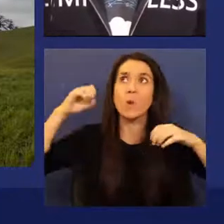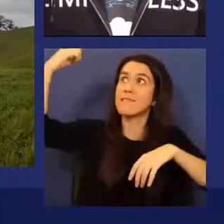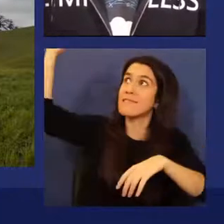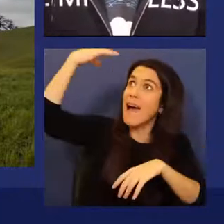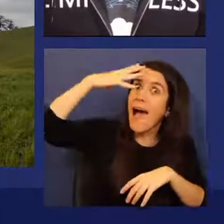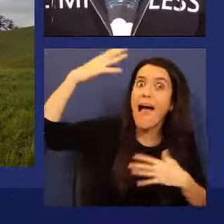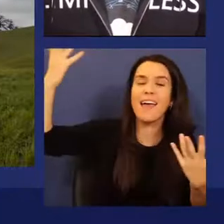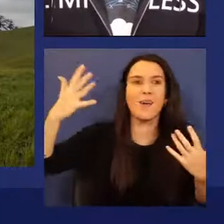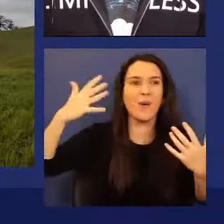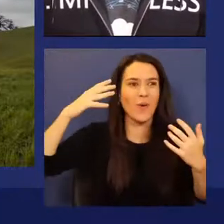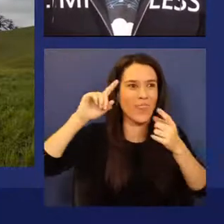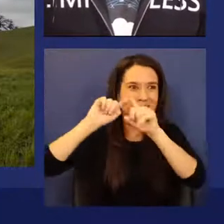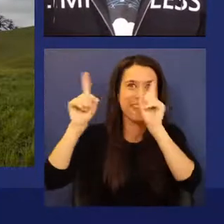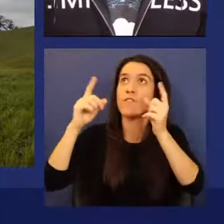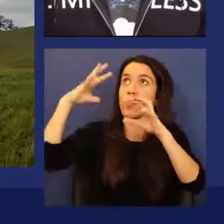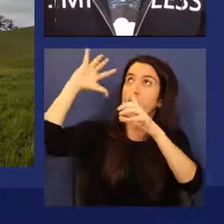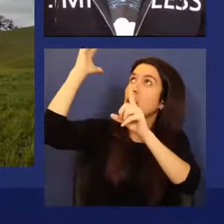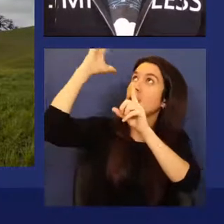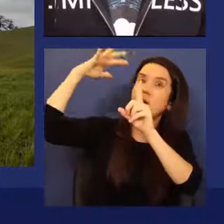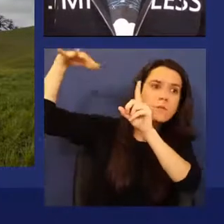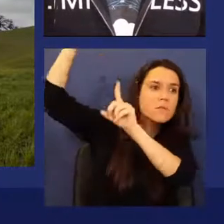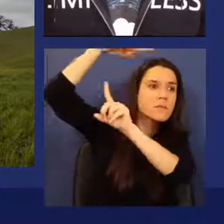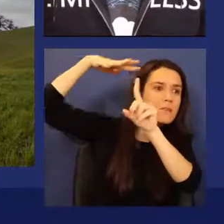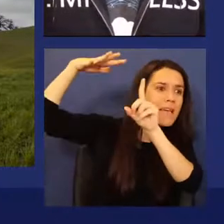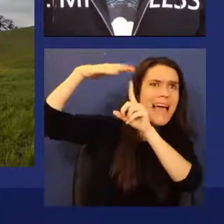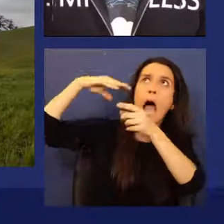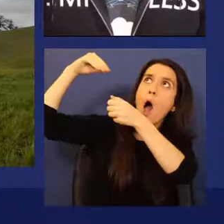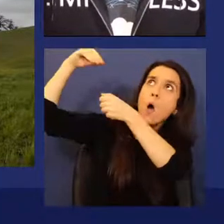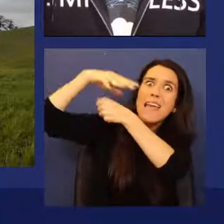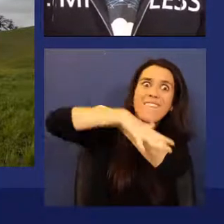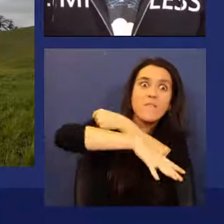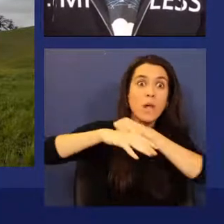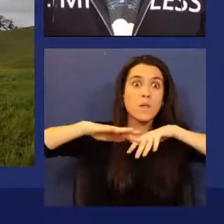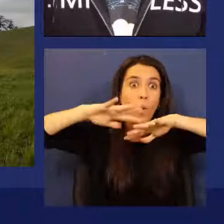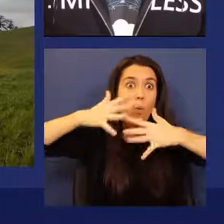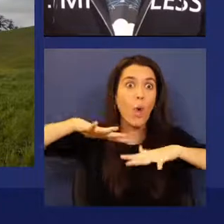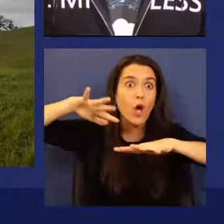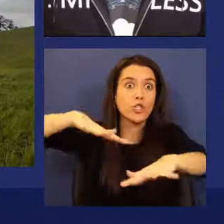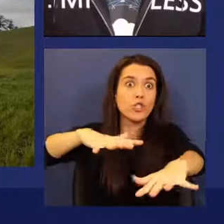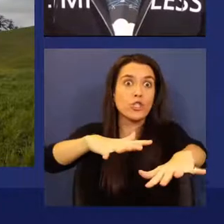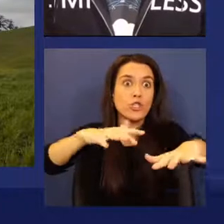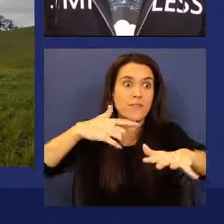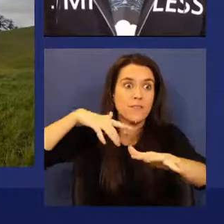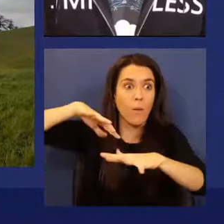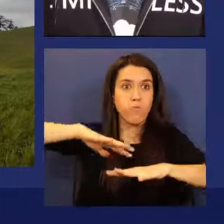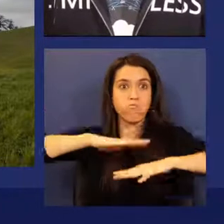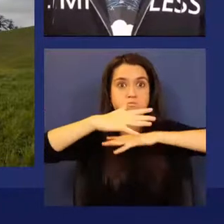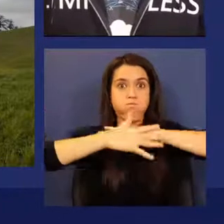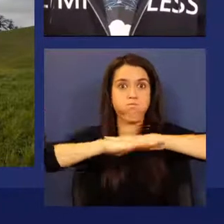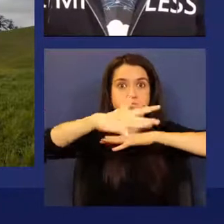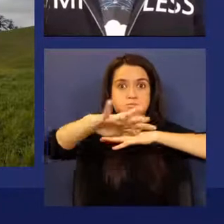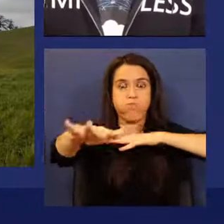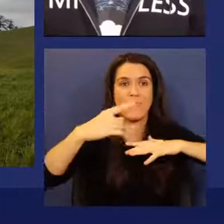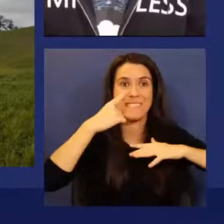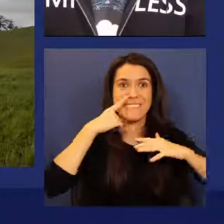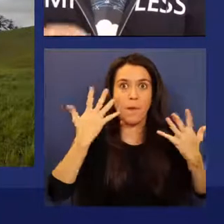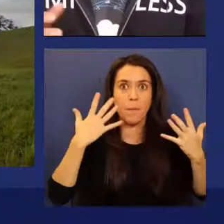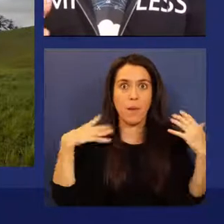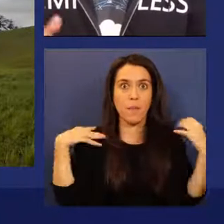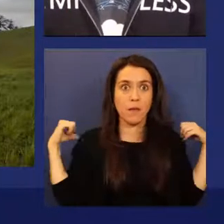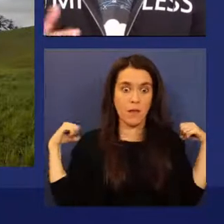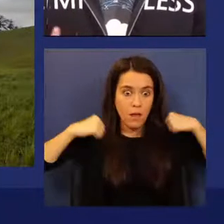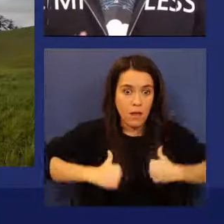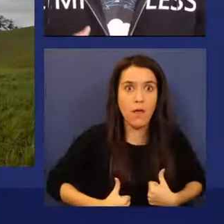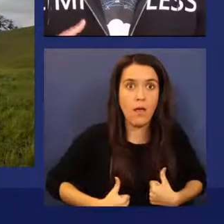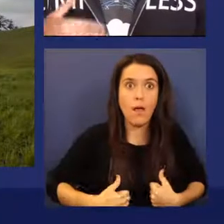to do that understanding of what it was looking at the water, even the life jacket itself, is it red, is it orange, what are we, you know,